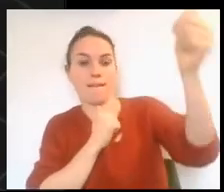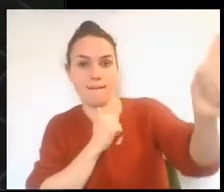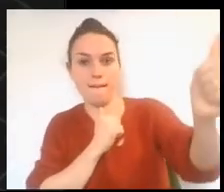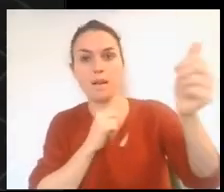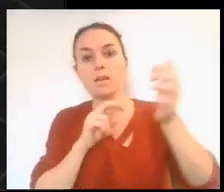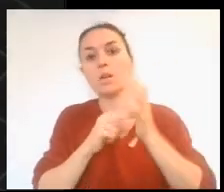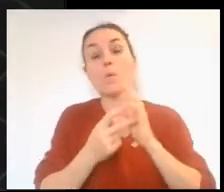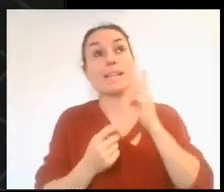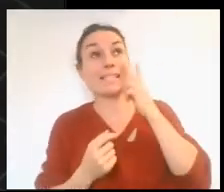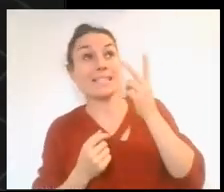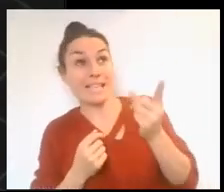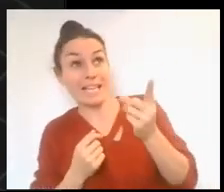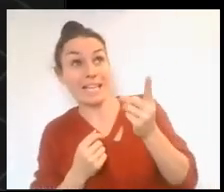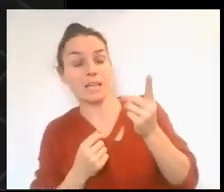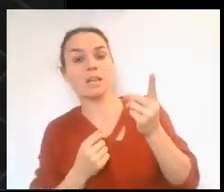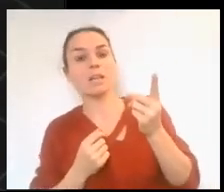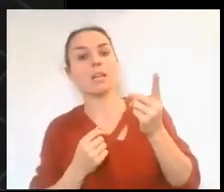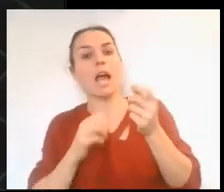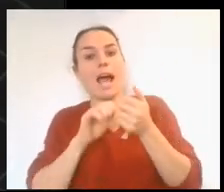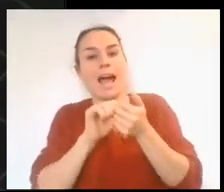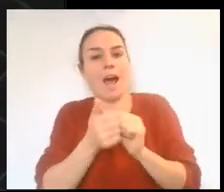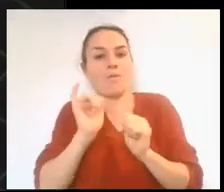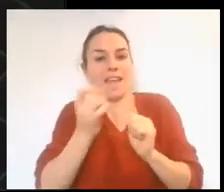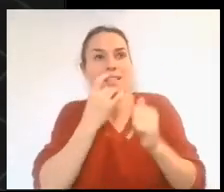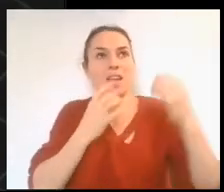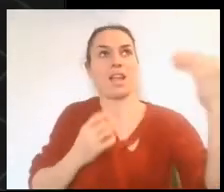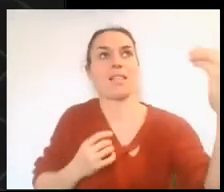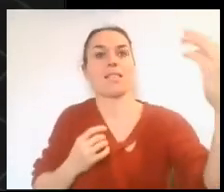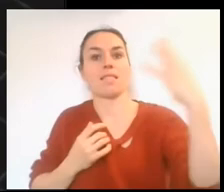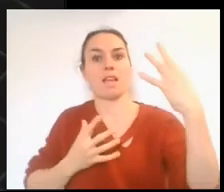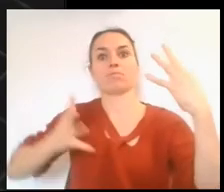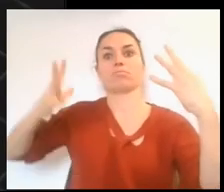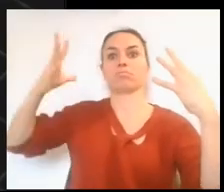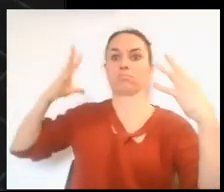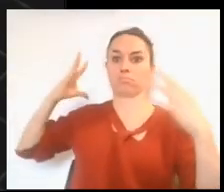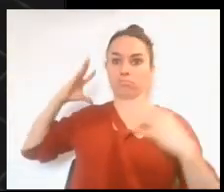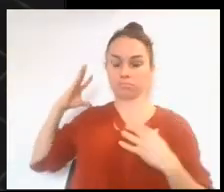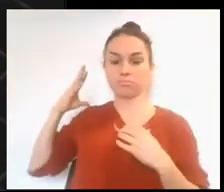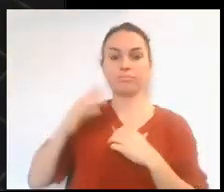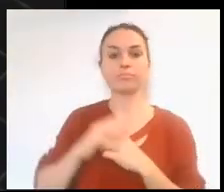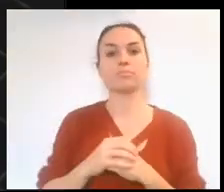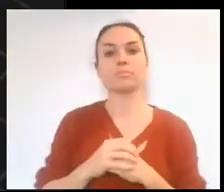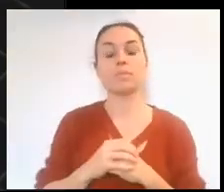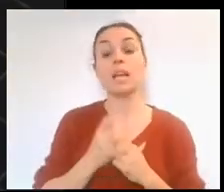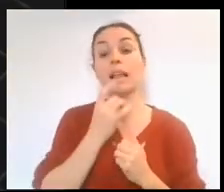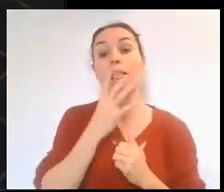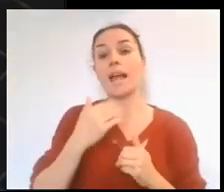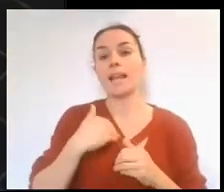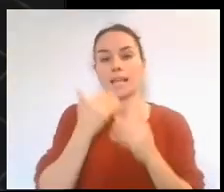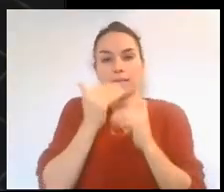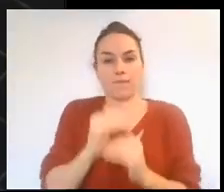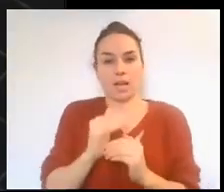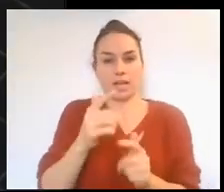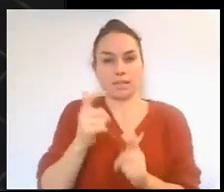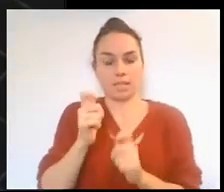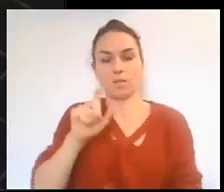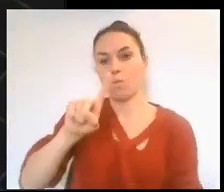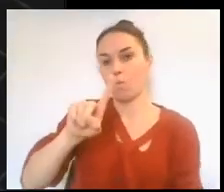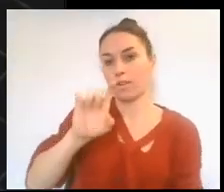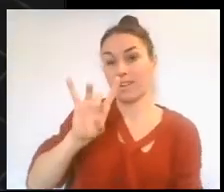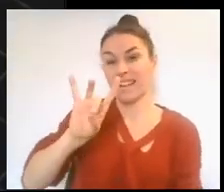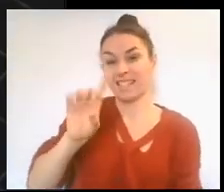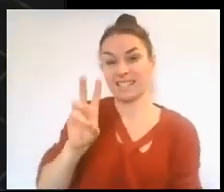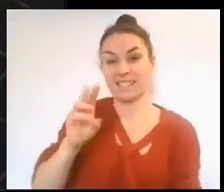the light left them. Now, light has a finite speed, 186,000 miles a second. And